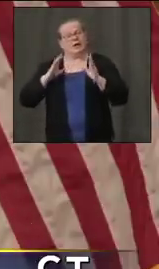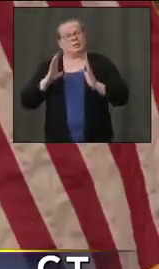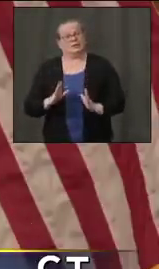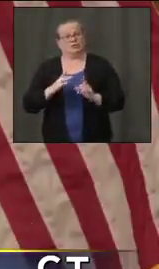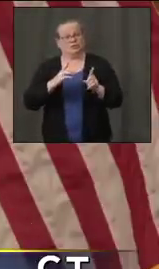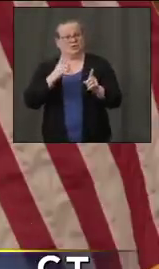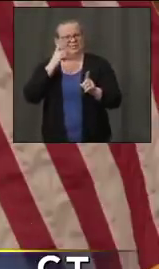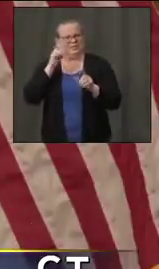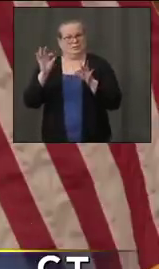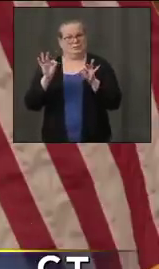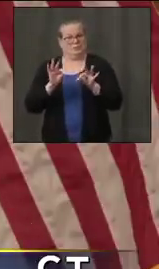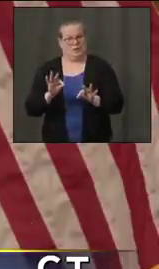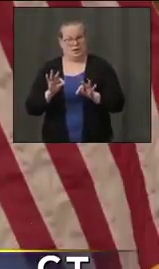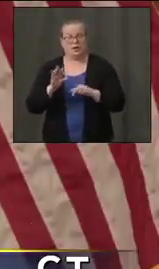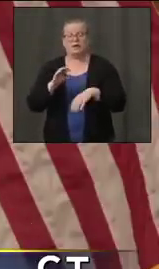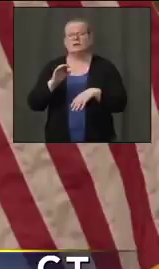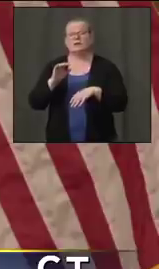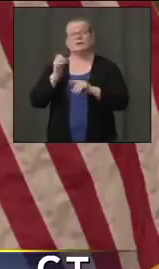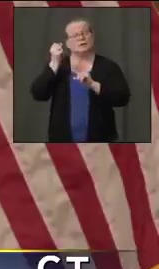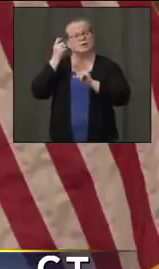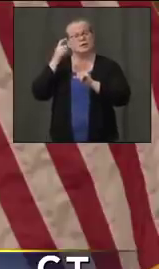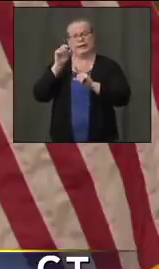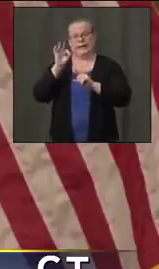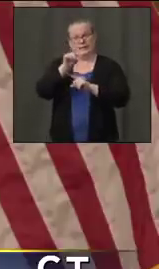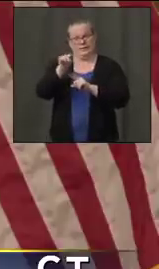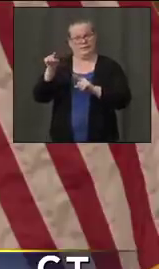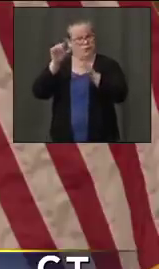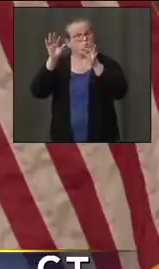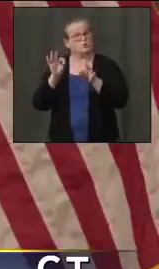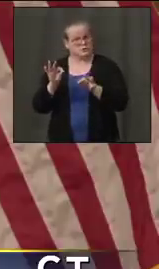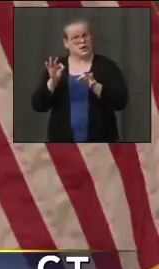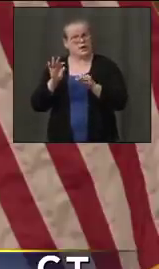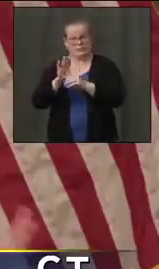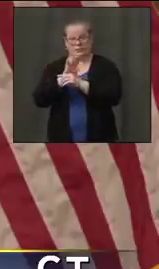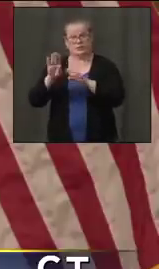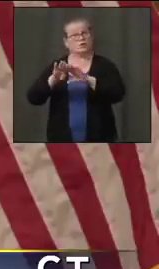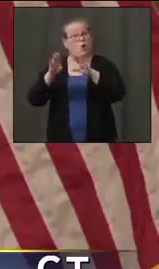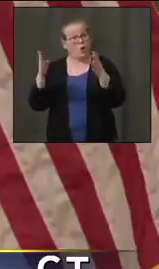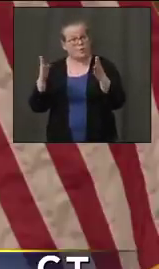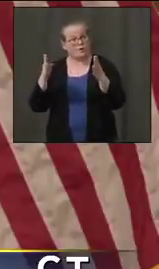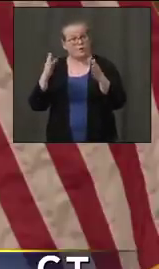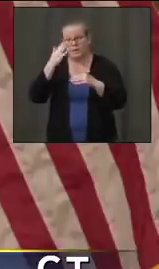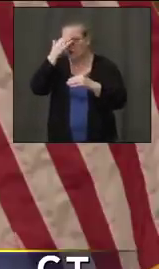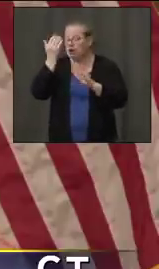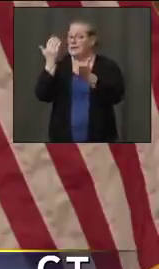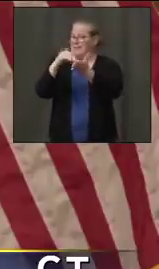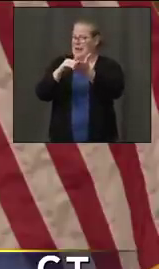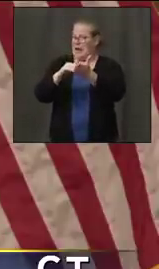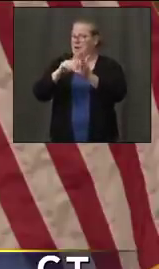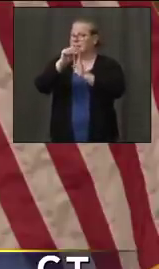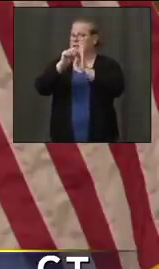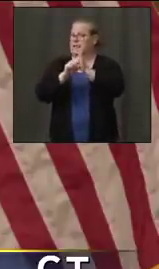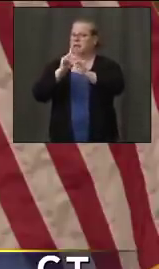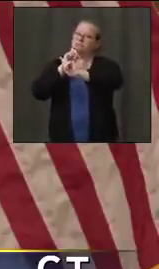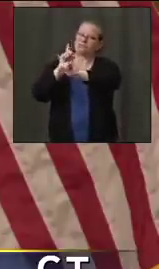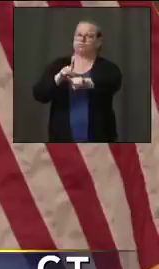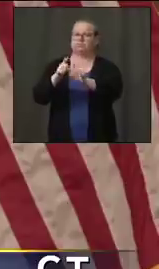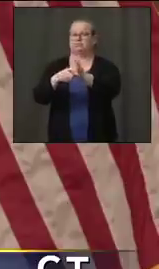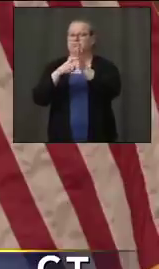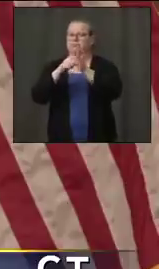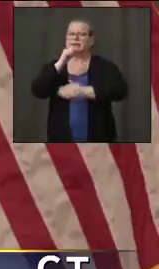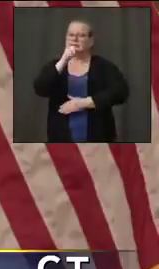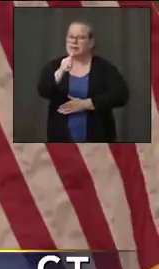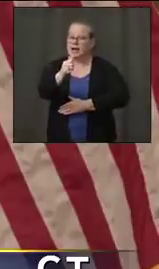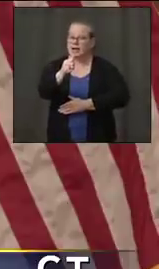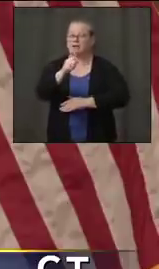stressing, if you do decide to reopen, because this is not a mandate, we hear loud and